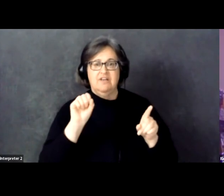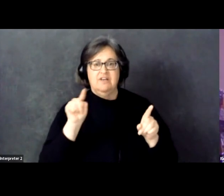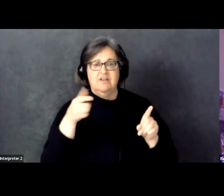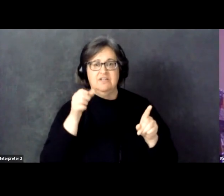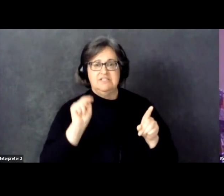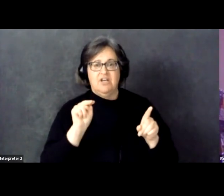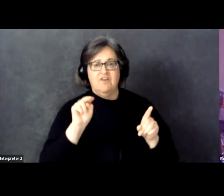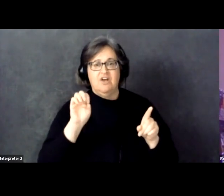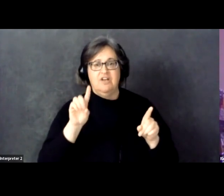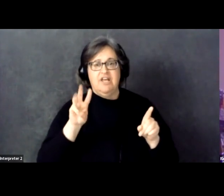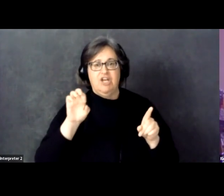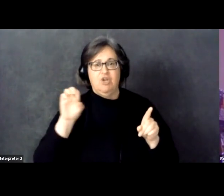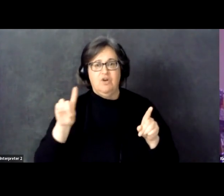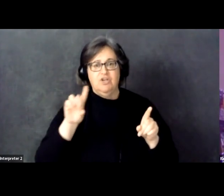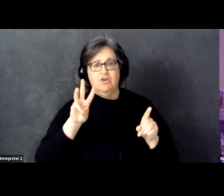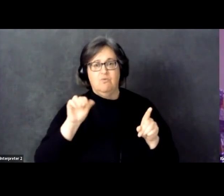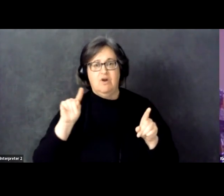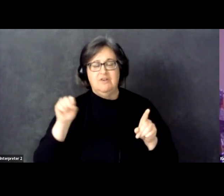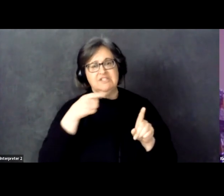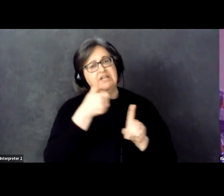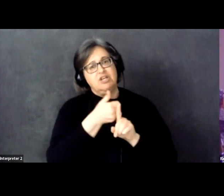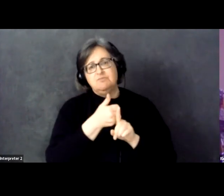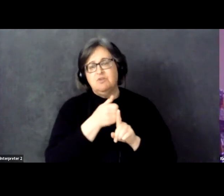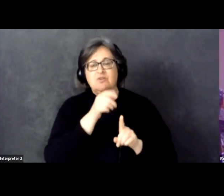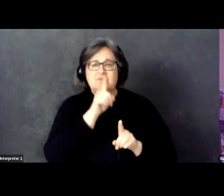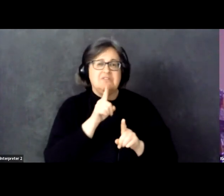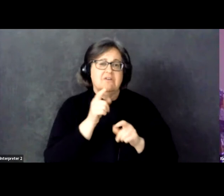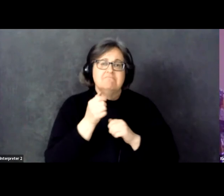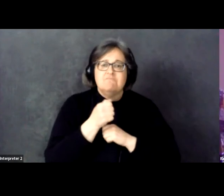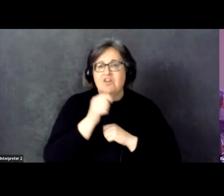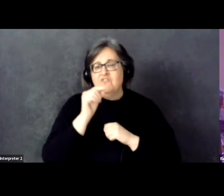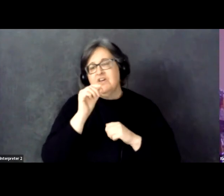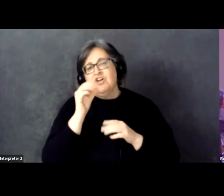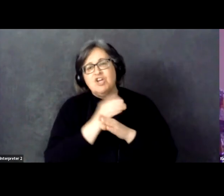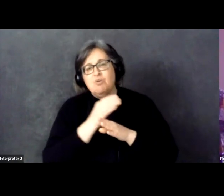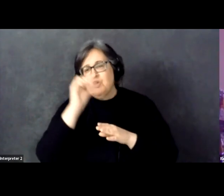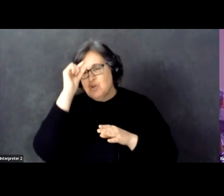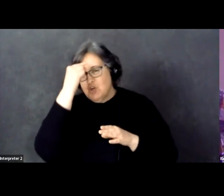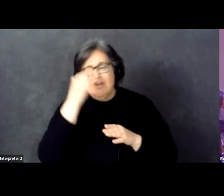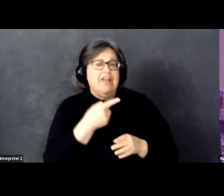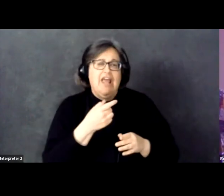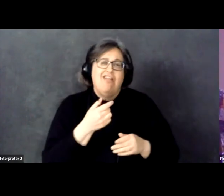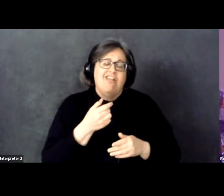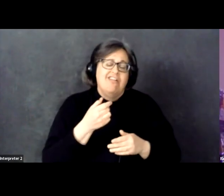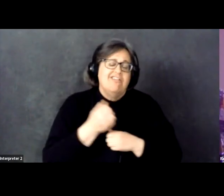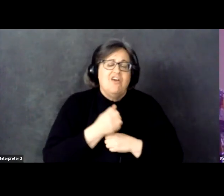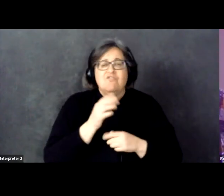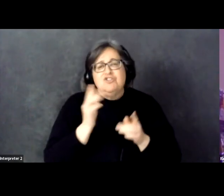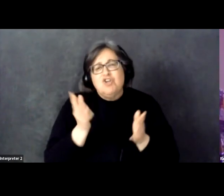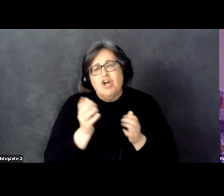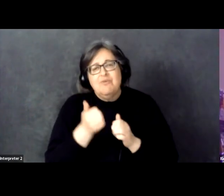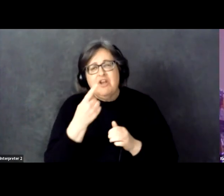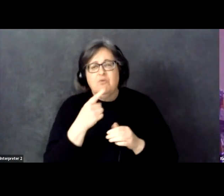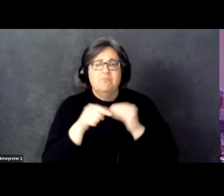Edward Watts. Stefan was a loving computer nerd. He loved talking to anyone who would listen about computer games,